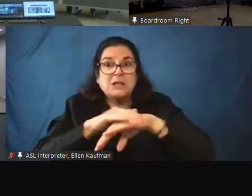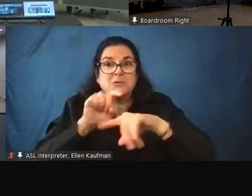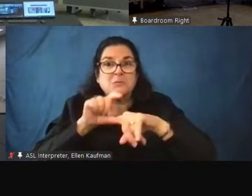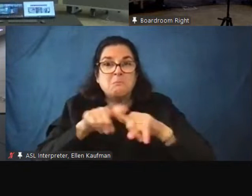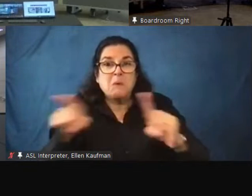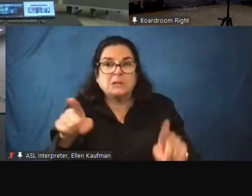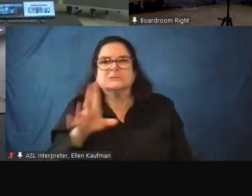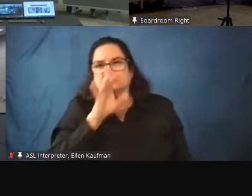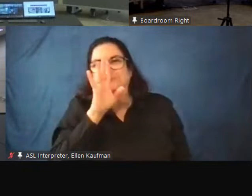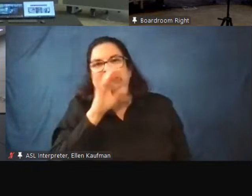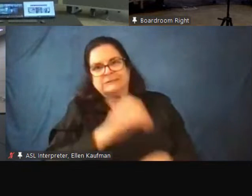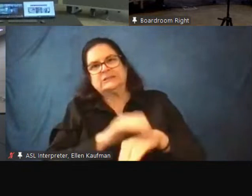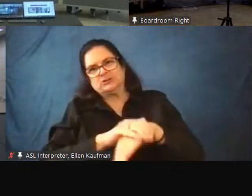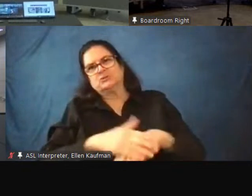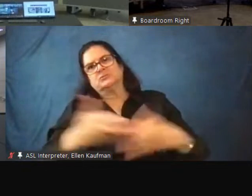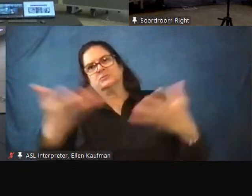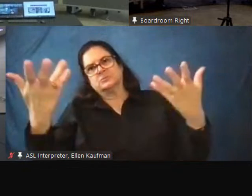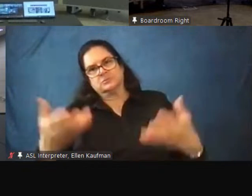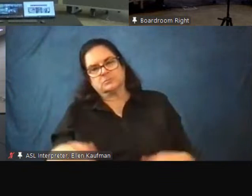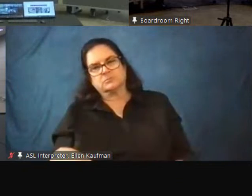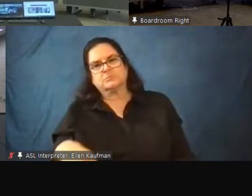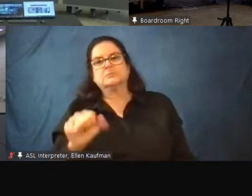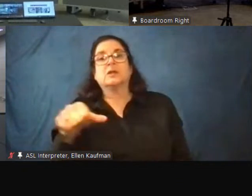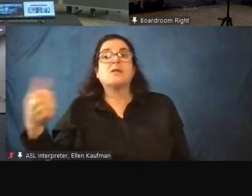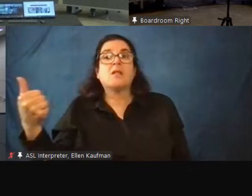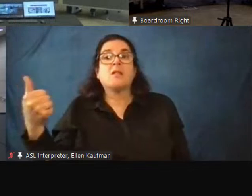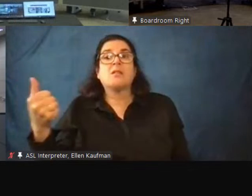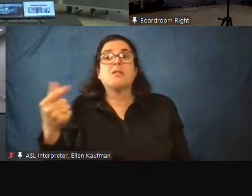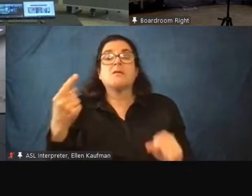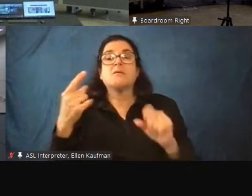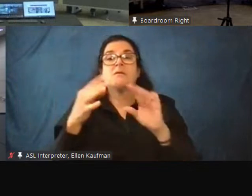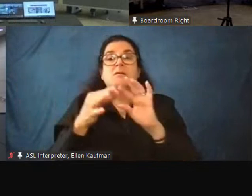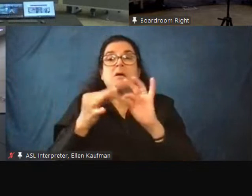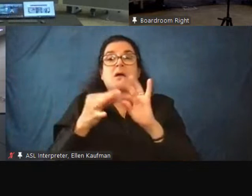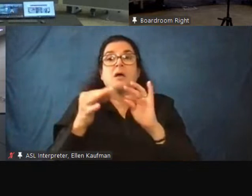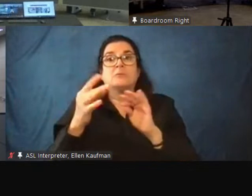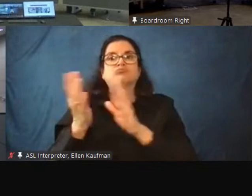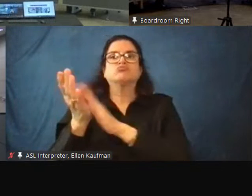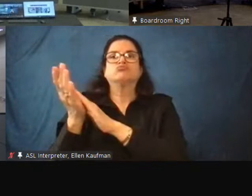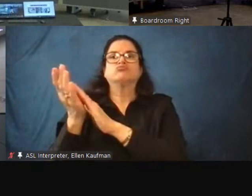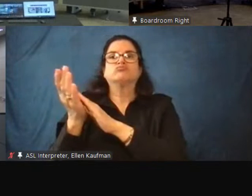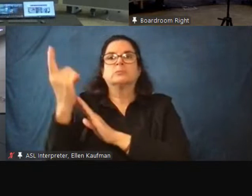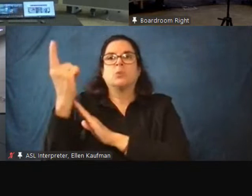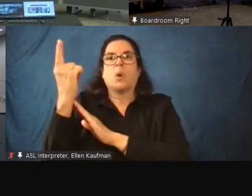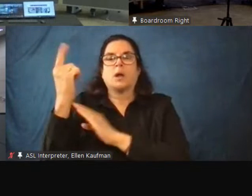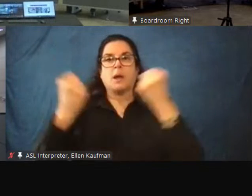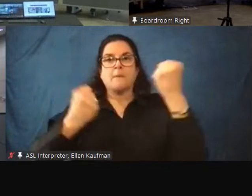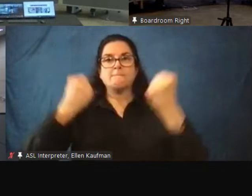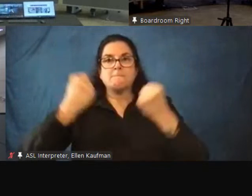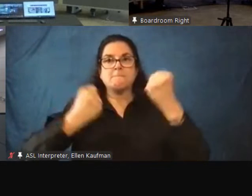The other one is kudos to one of your drivers. A